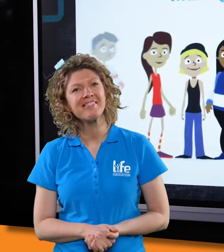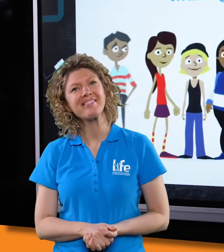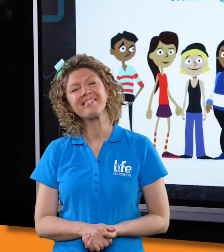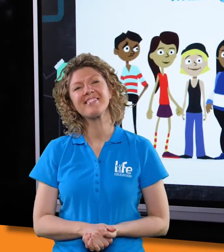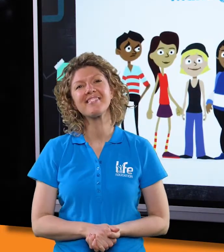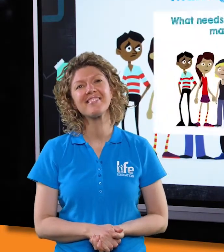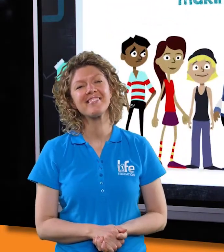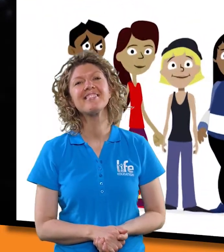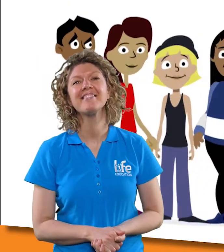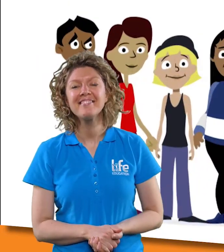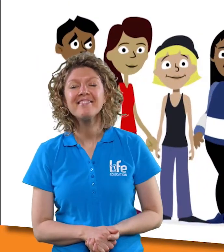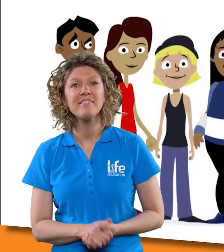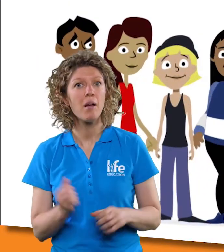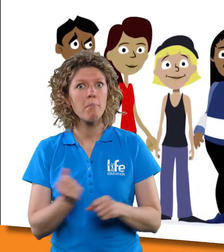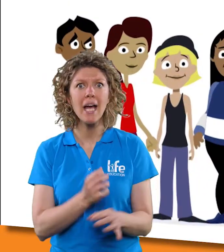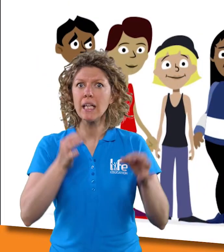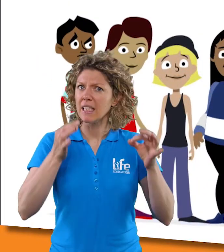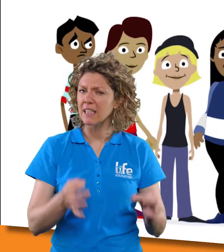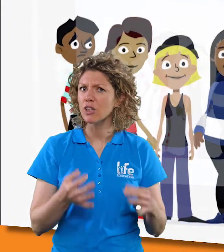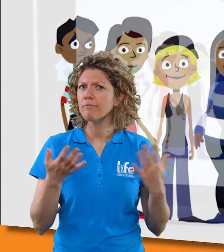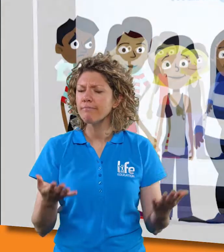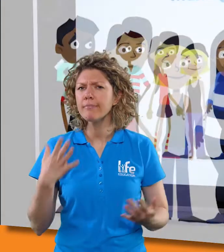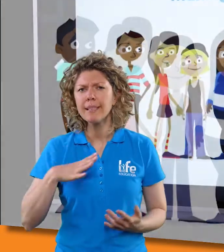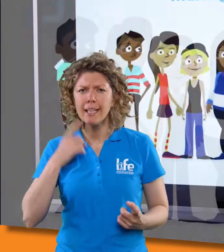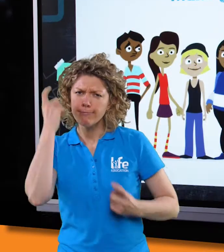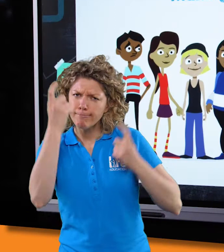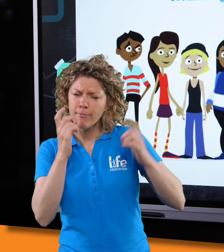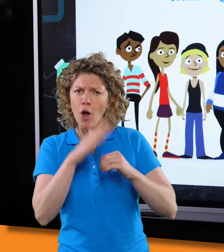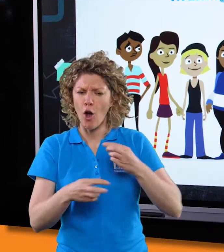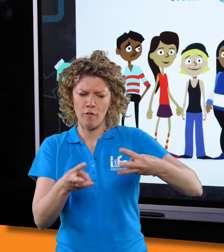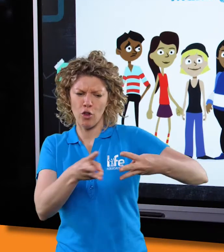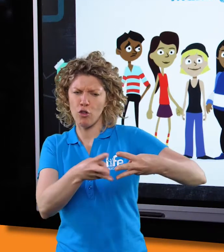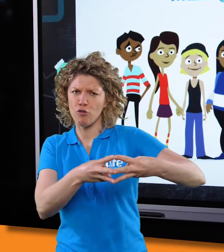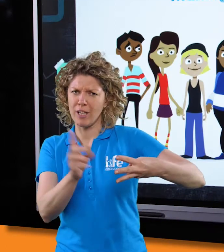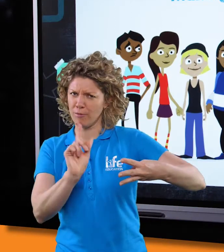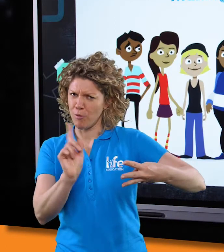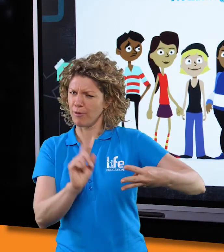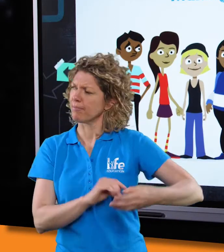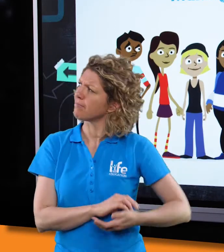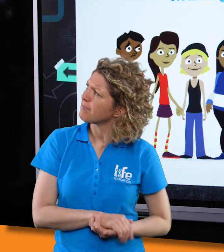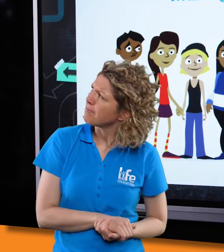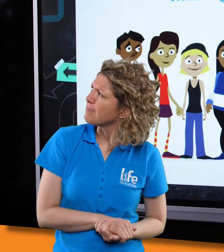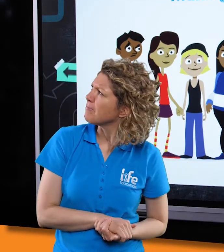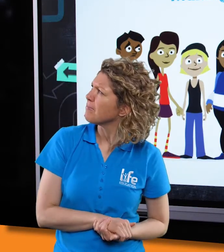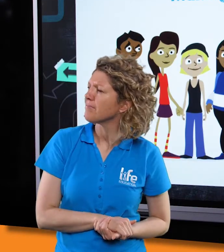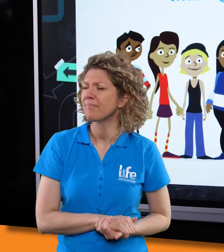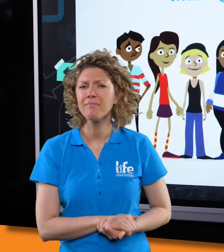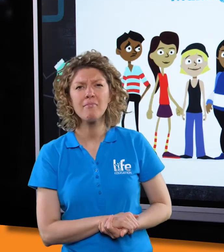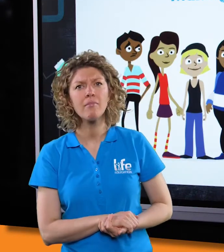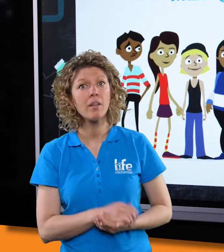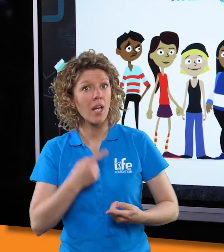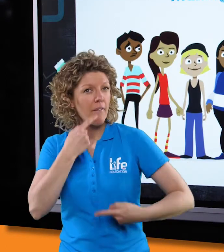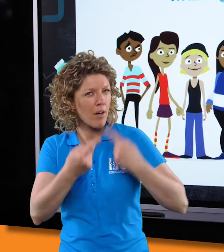When we make a decision, we need to consider three very important things: the information that we have, the